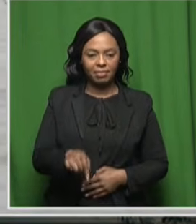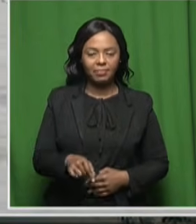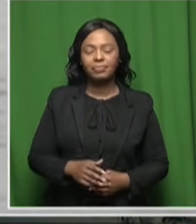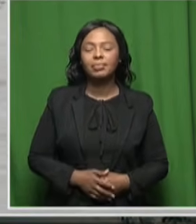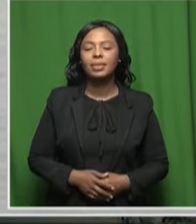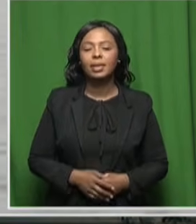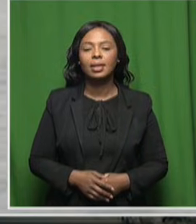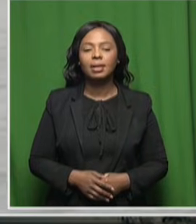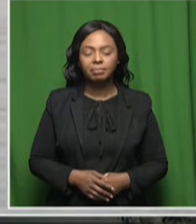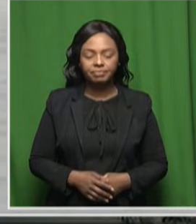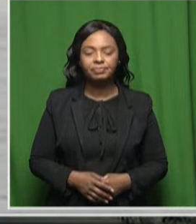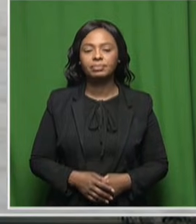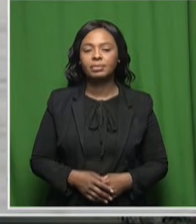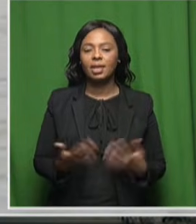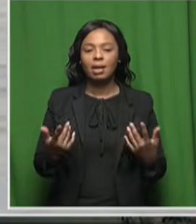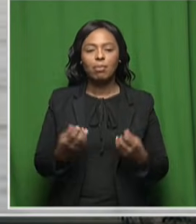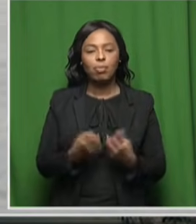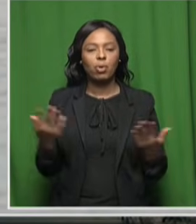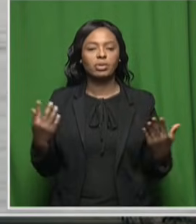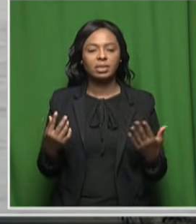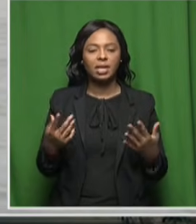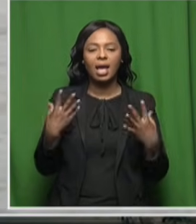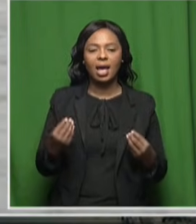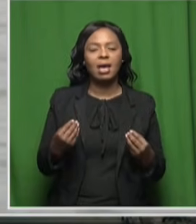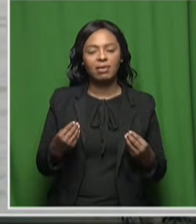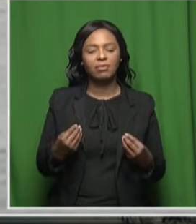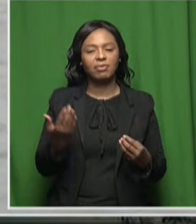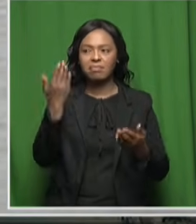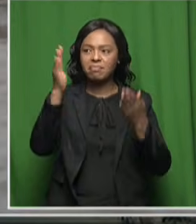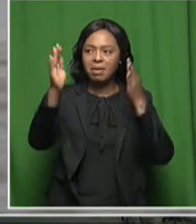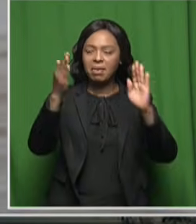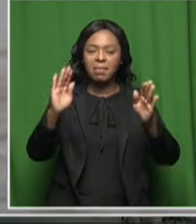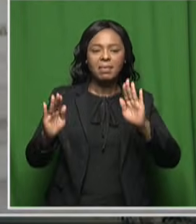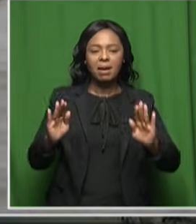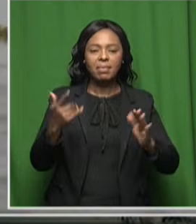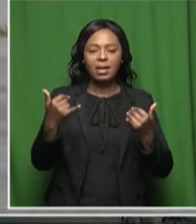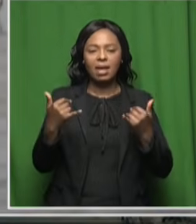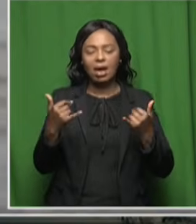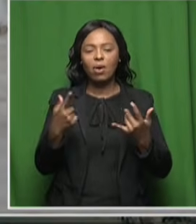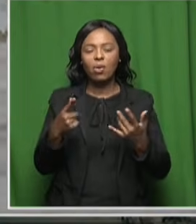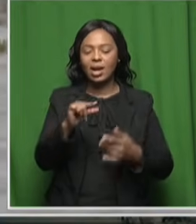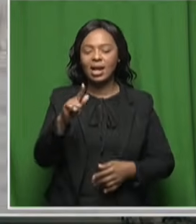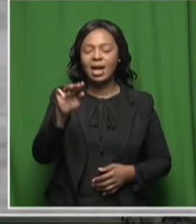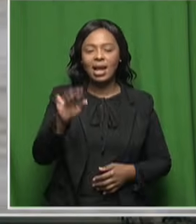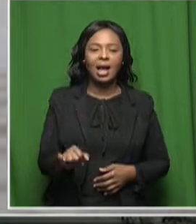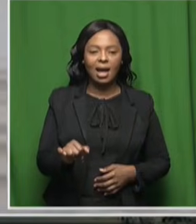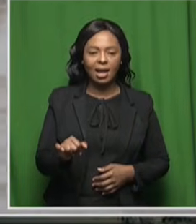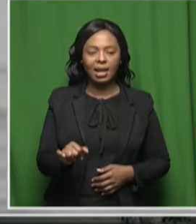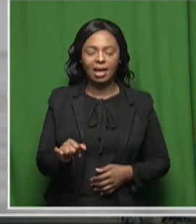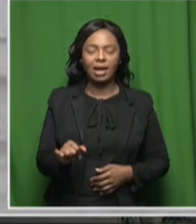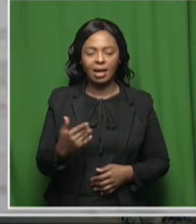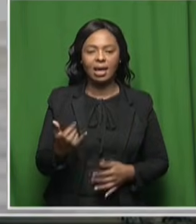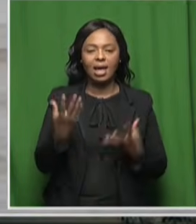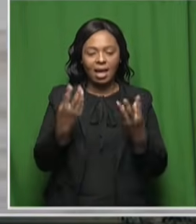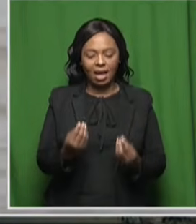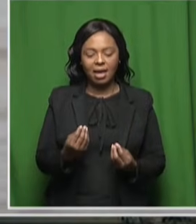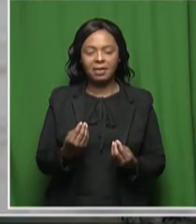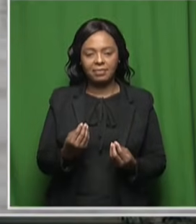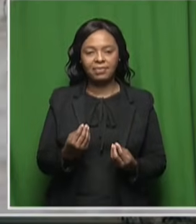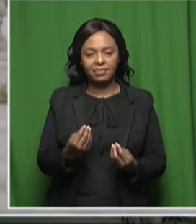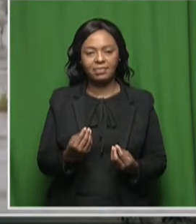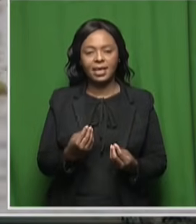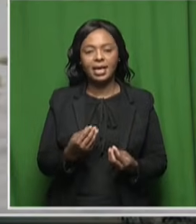They have galleries in their homes. Their homes turn into studios, and galleries, once a year, they open up